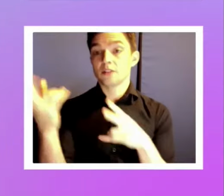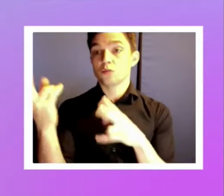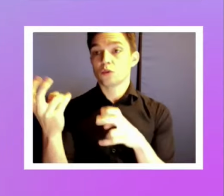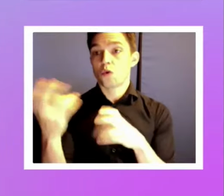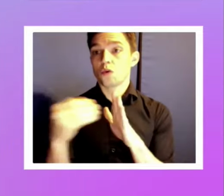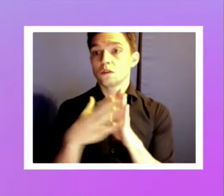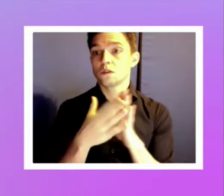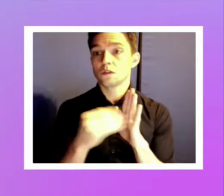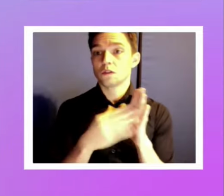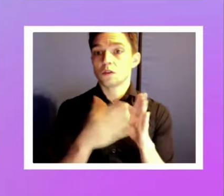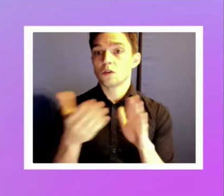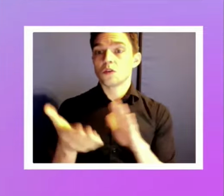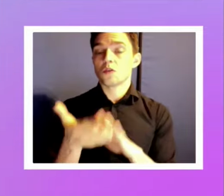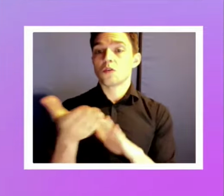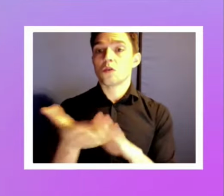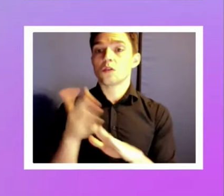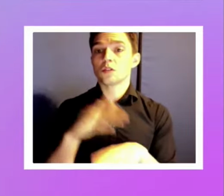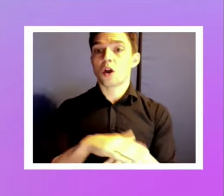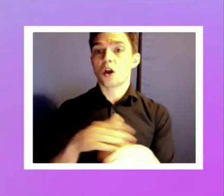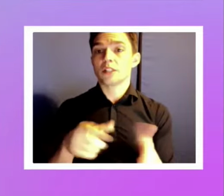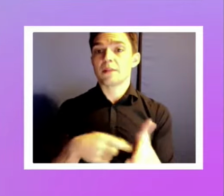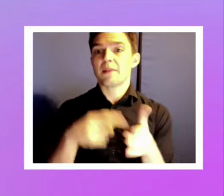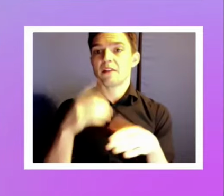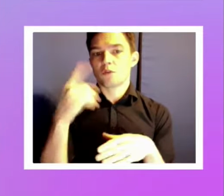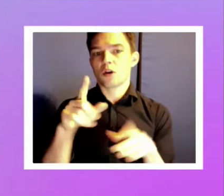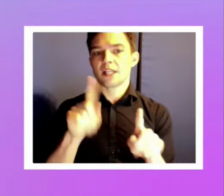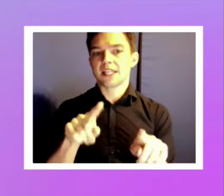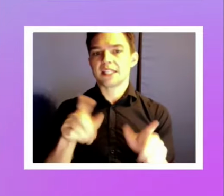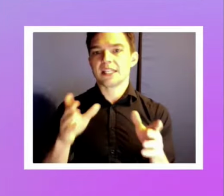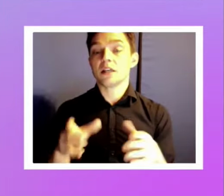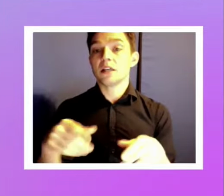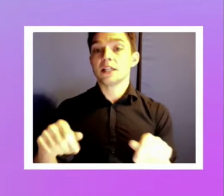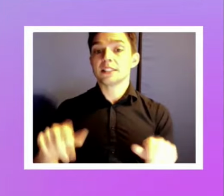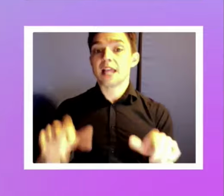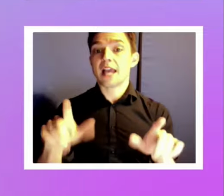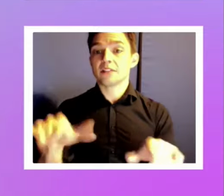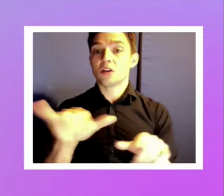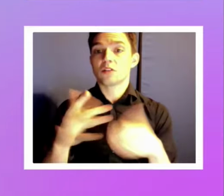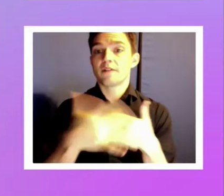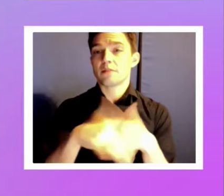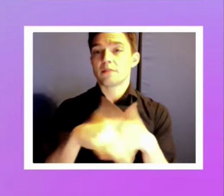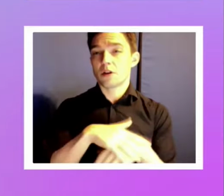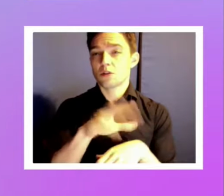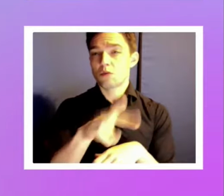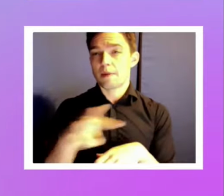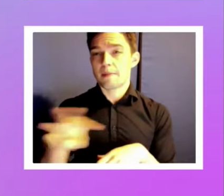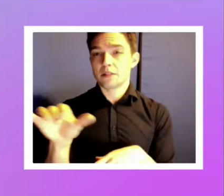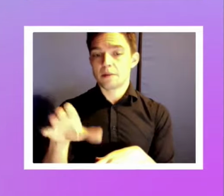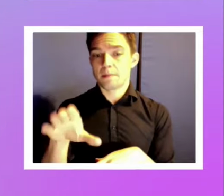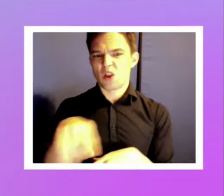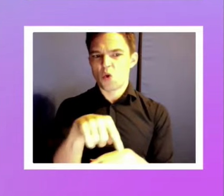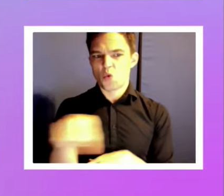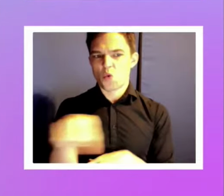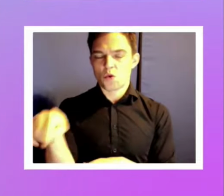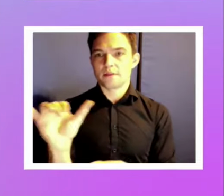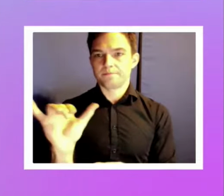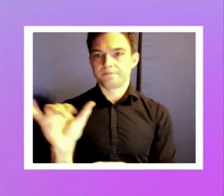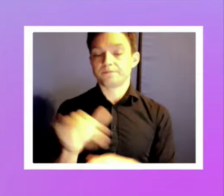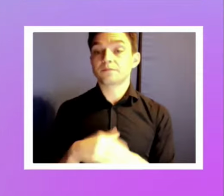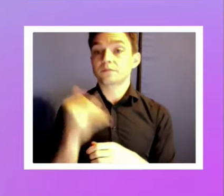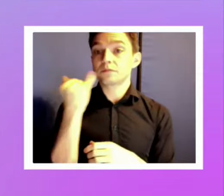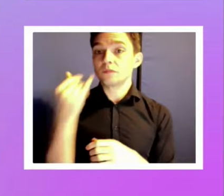will be hosted on demand for attendees. Slides will also be available for today's session on the web page below. Second, if